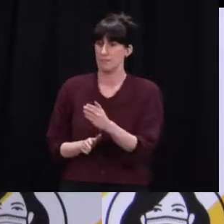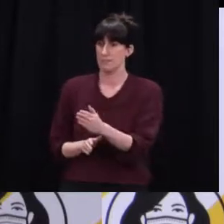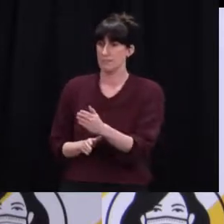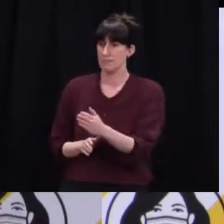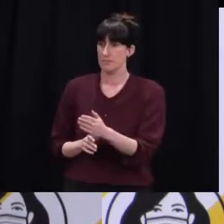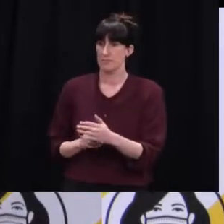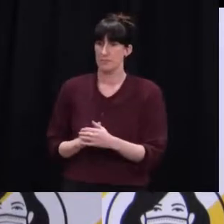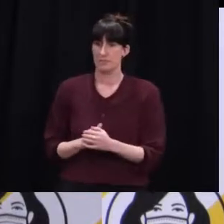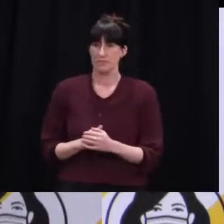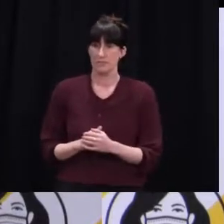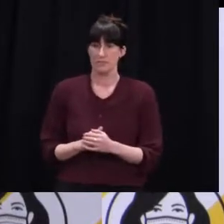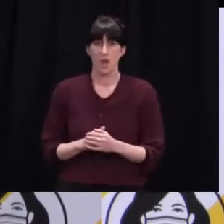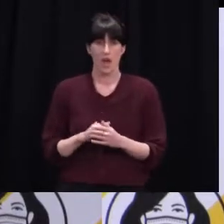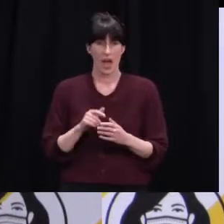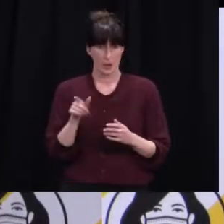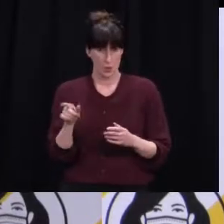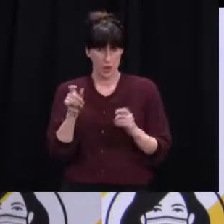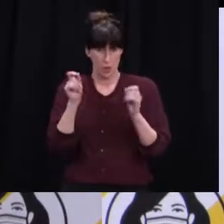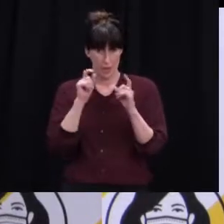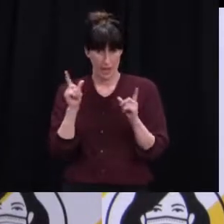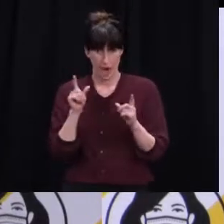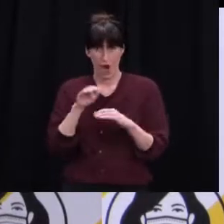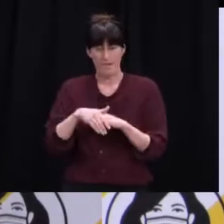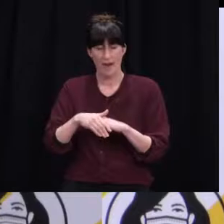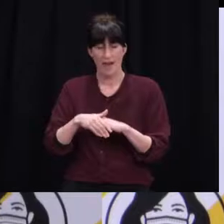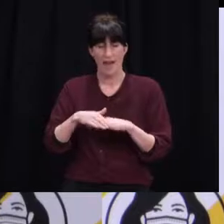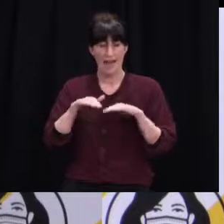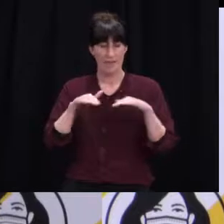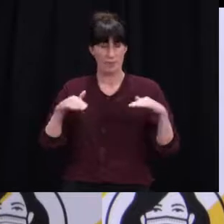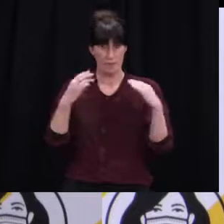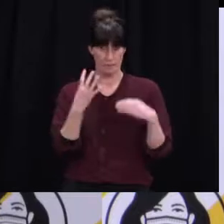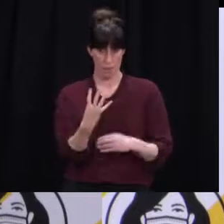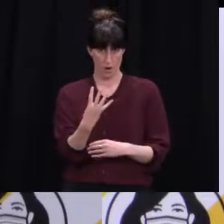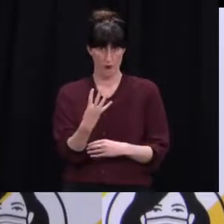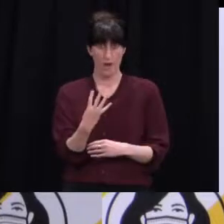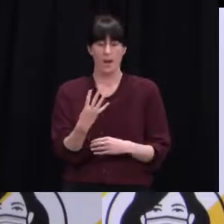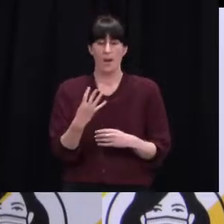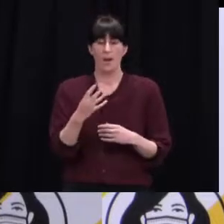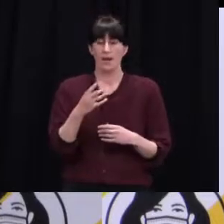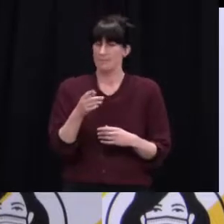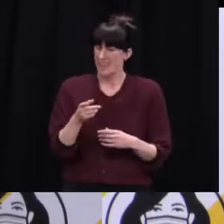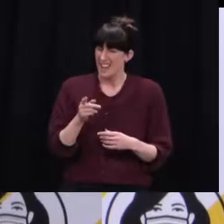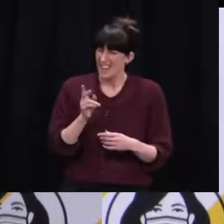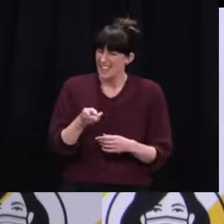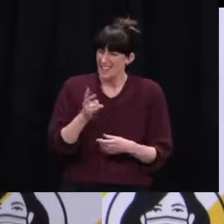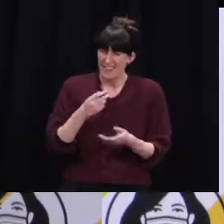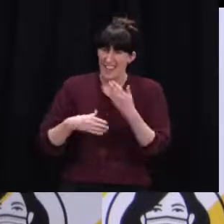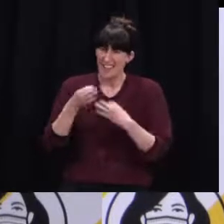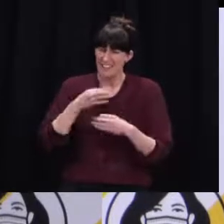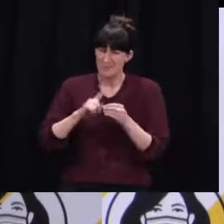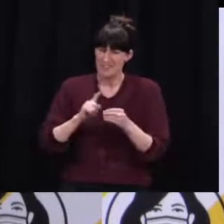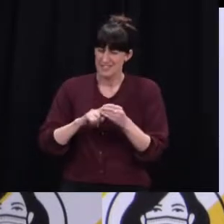with that. At this point, are you clear on whether anyone has been infected in level 4 outside of the